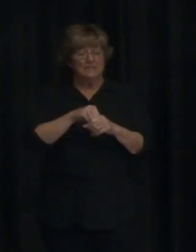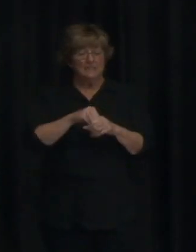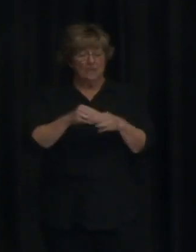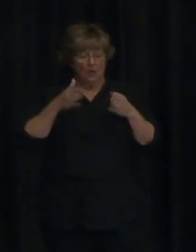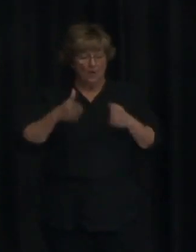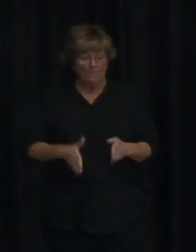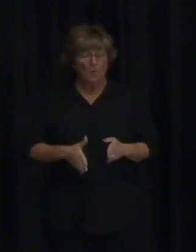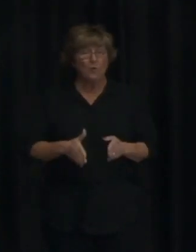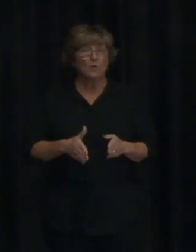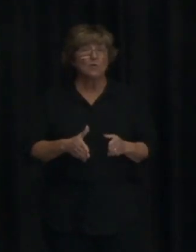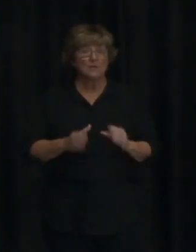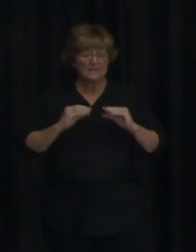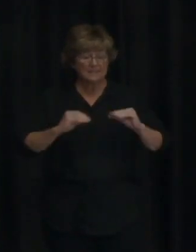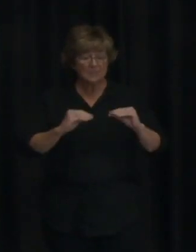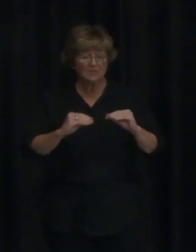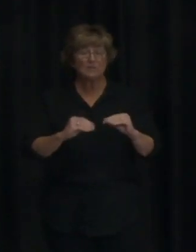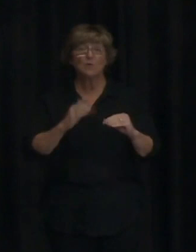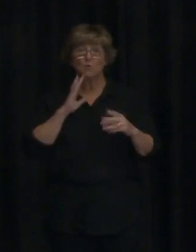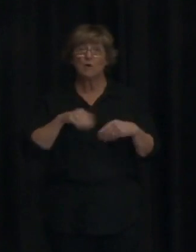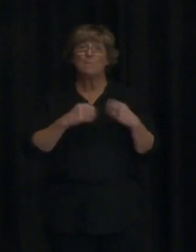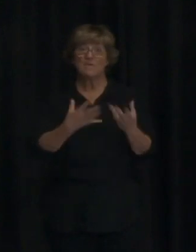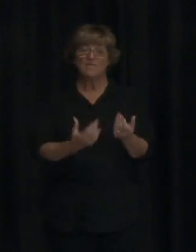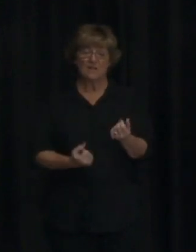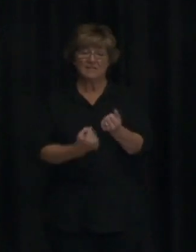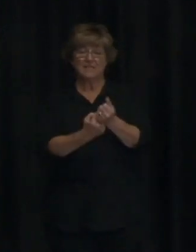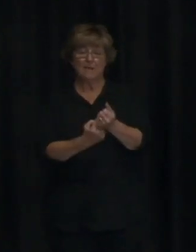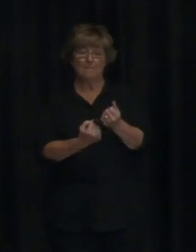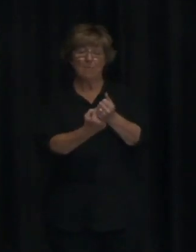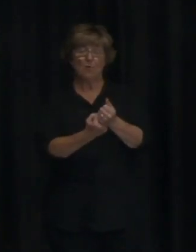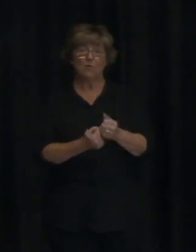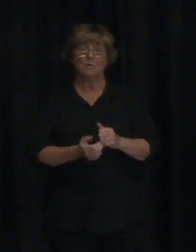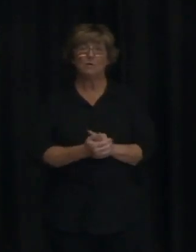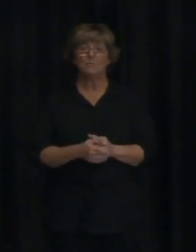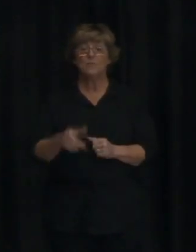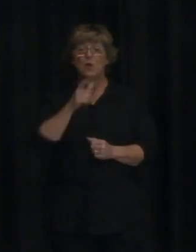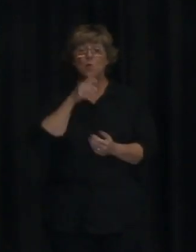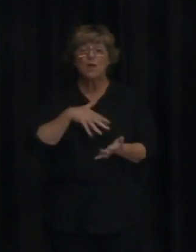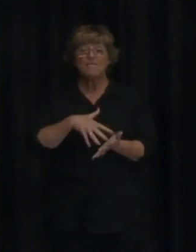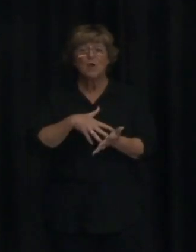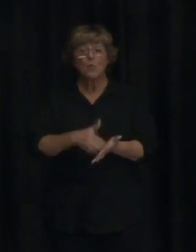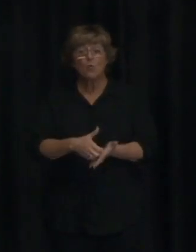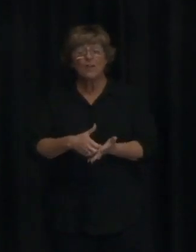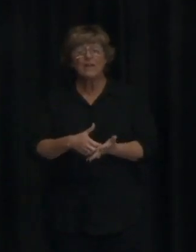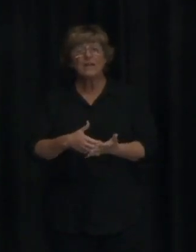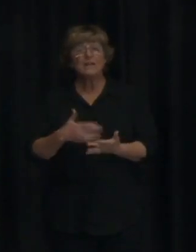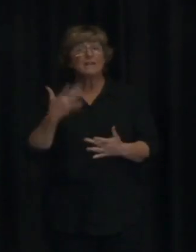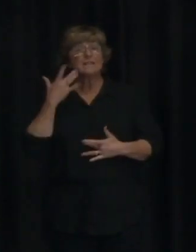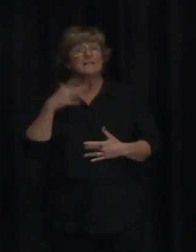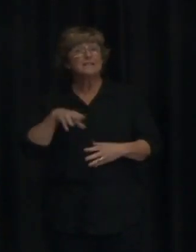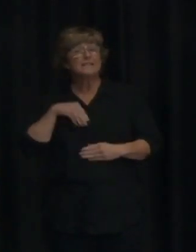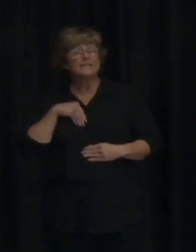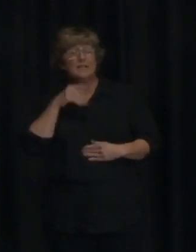provide supports, supplementary supports. But people have compromised immune system, people that are not comfortable going back in, be it